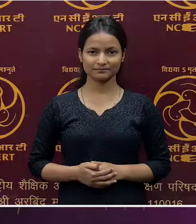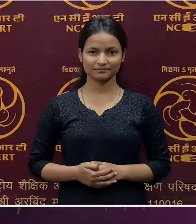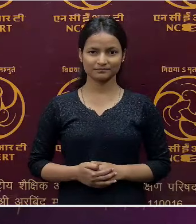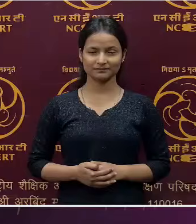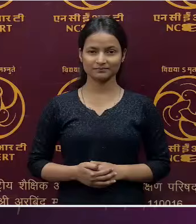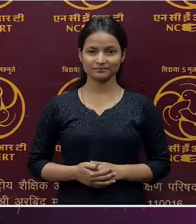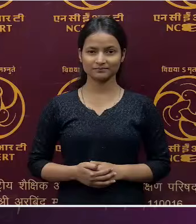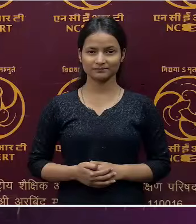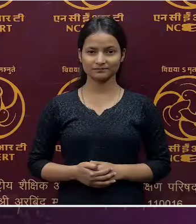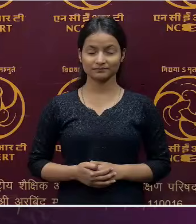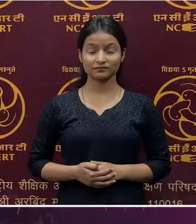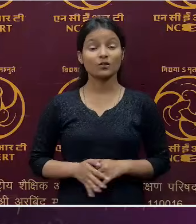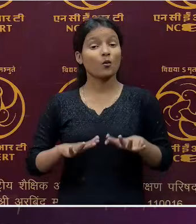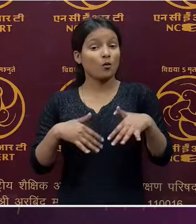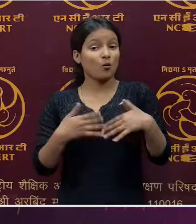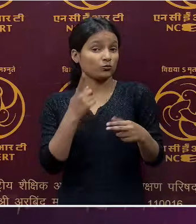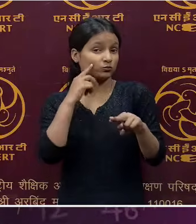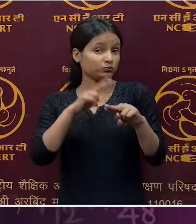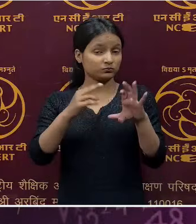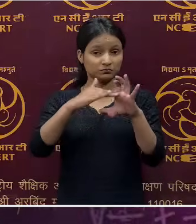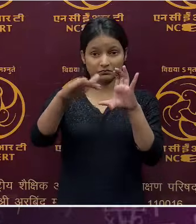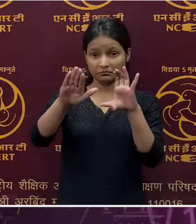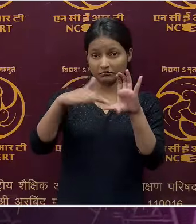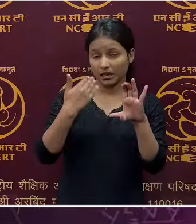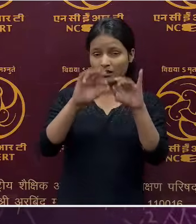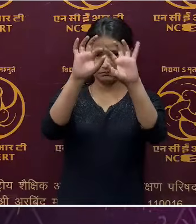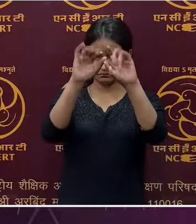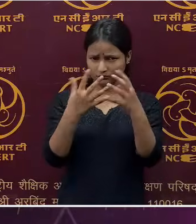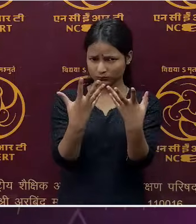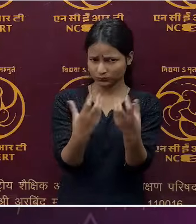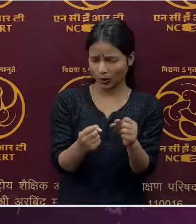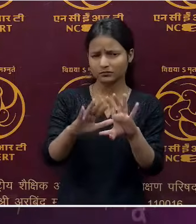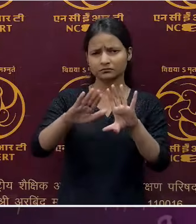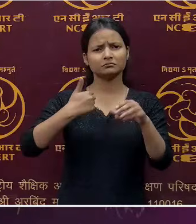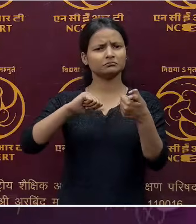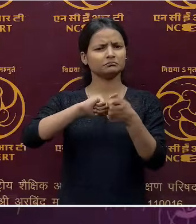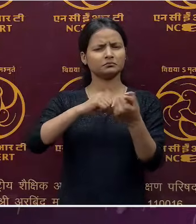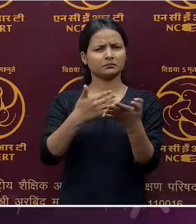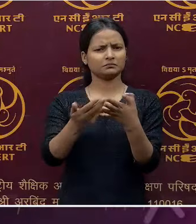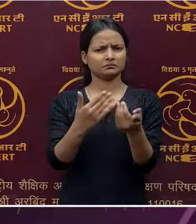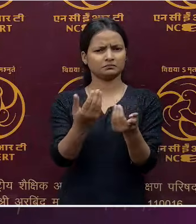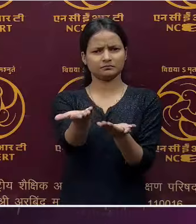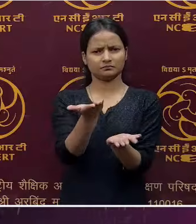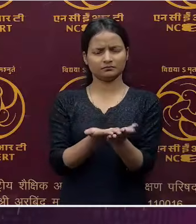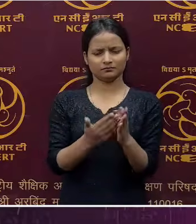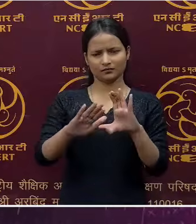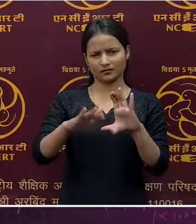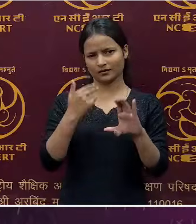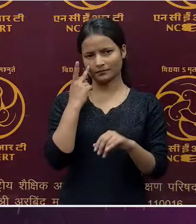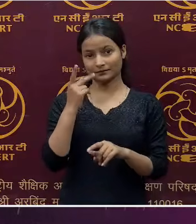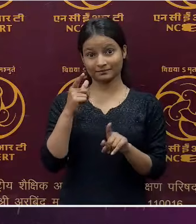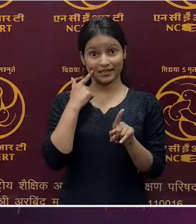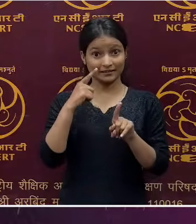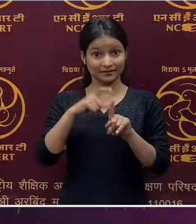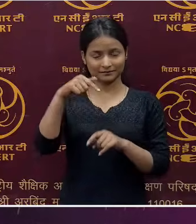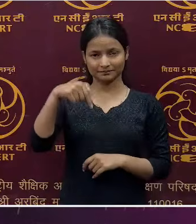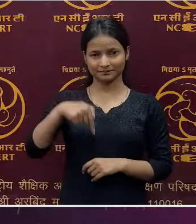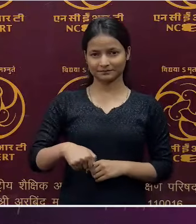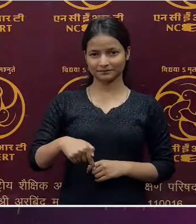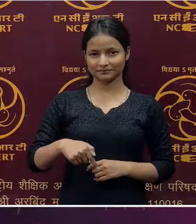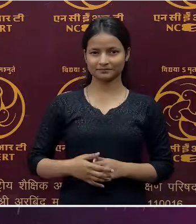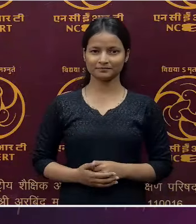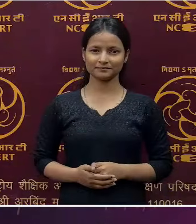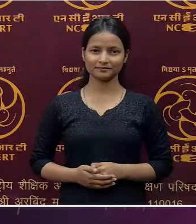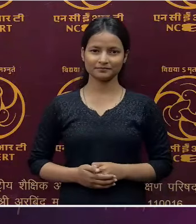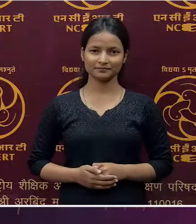8800440559. With that, if you want to ask us any question or if you want to send us any feedback or suggestion regarding the session, you can